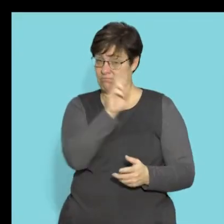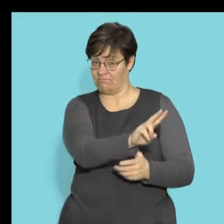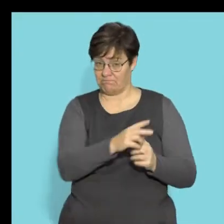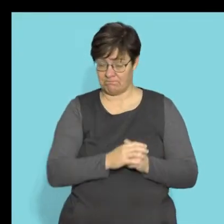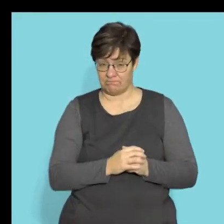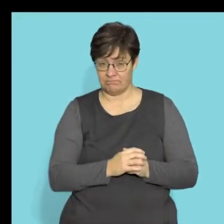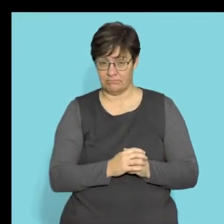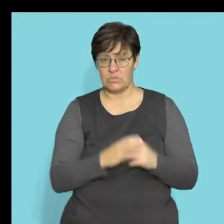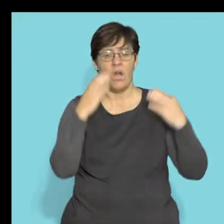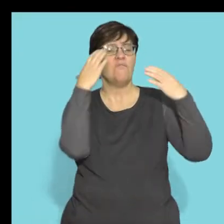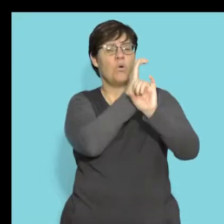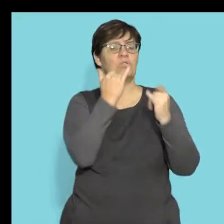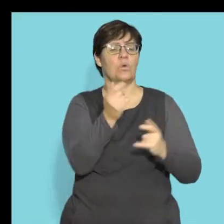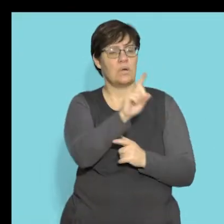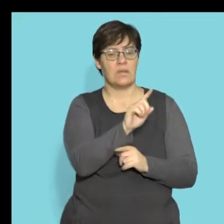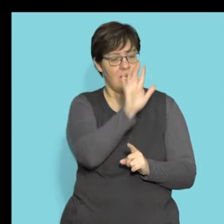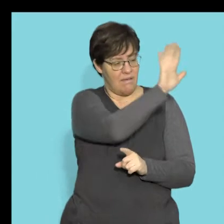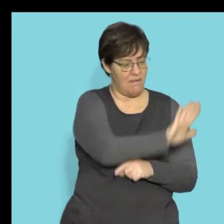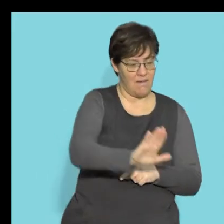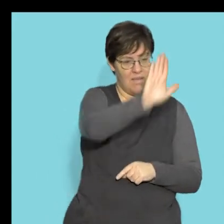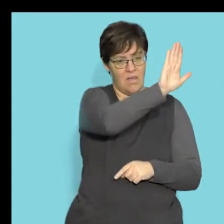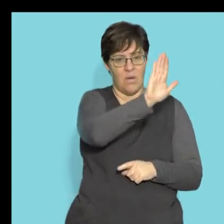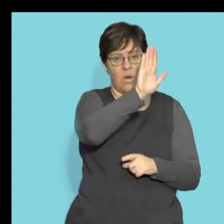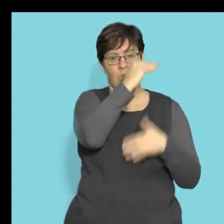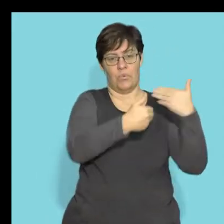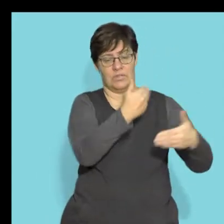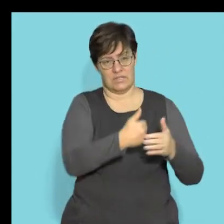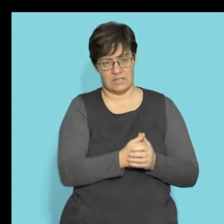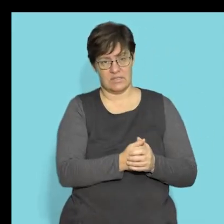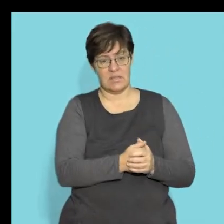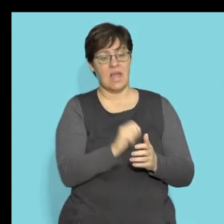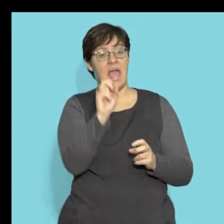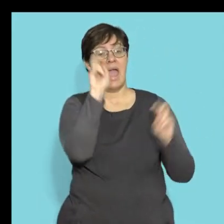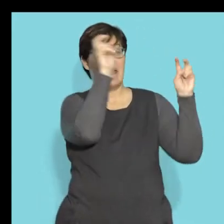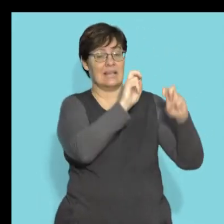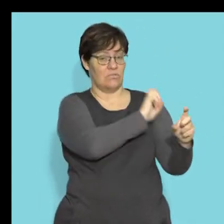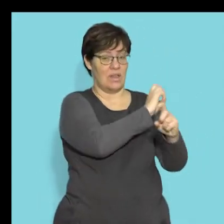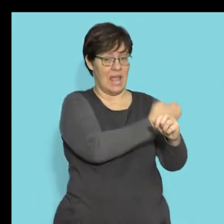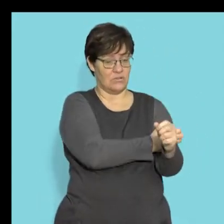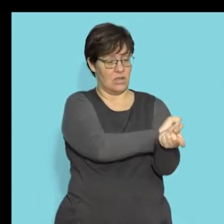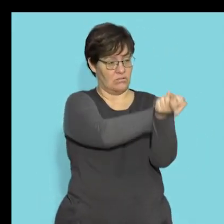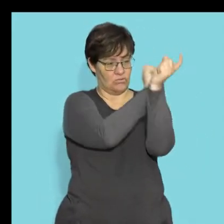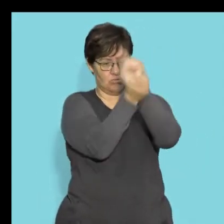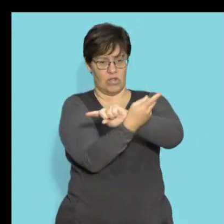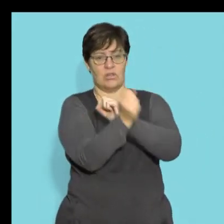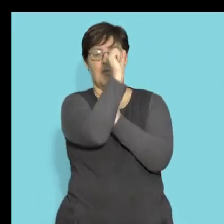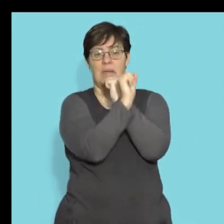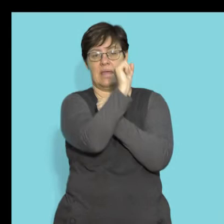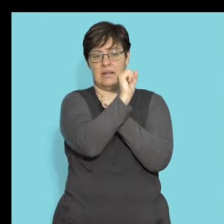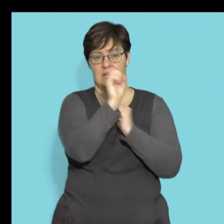So, guys, our focus today is really on this process of taking electrical energy and making